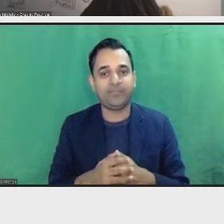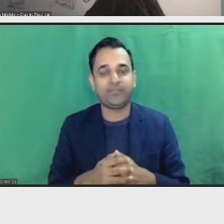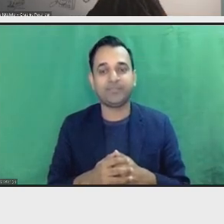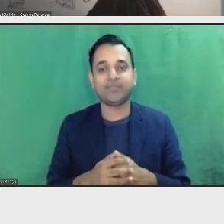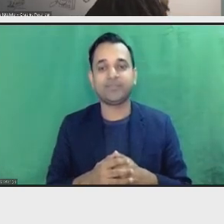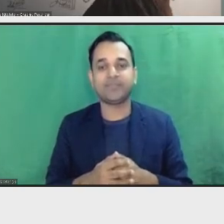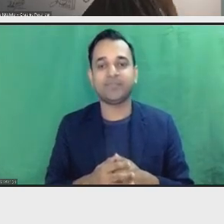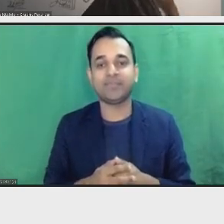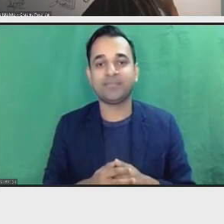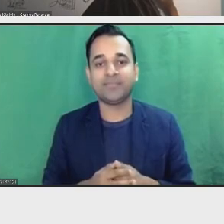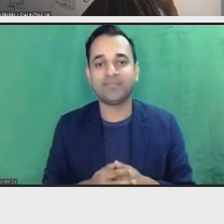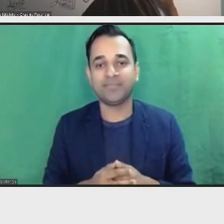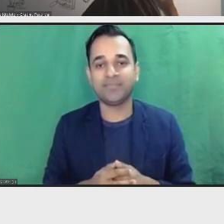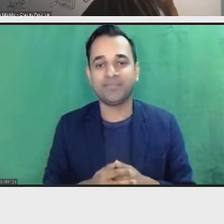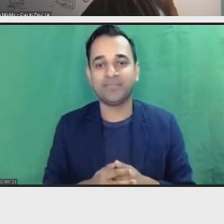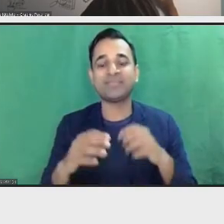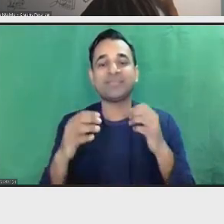Welcome.